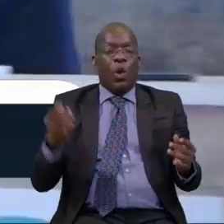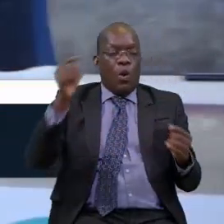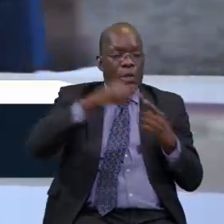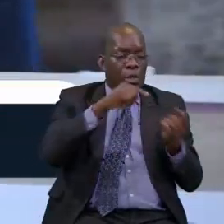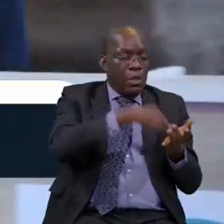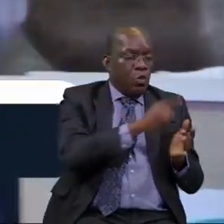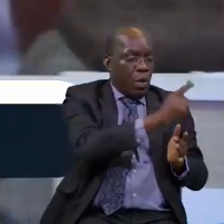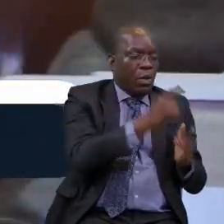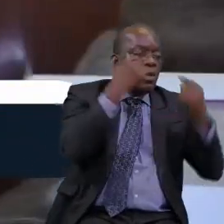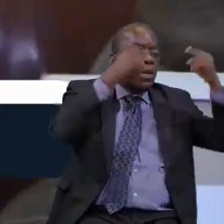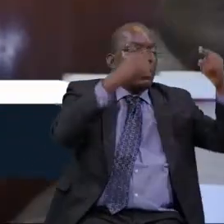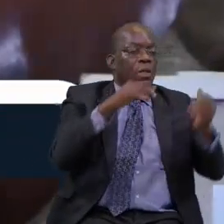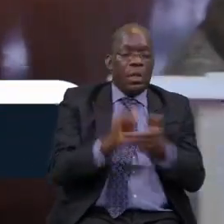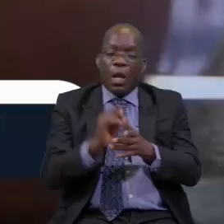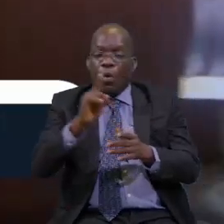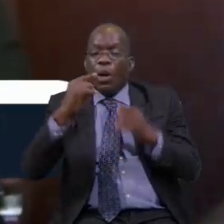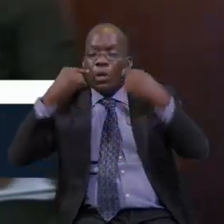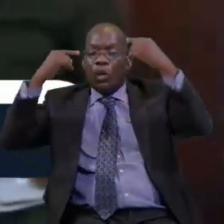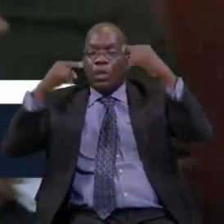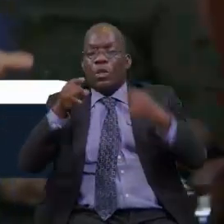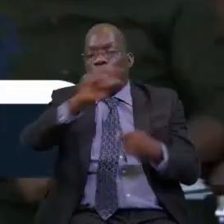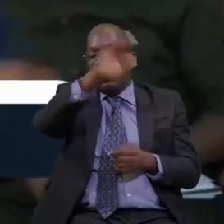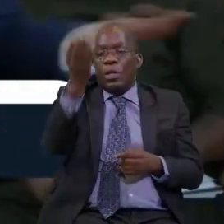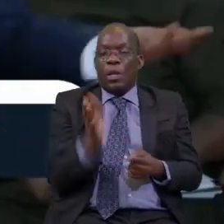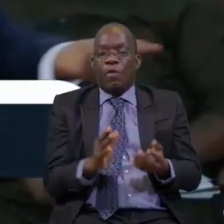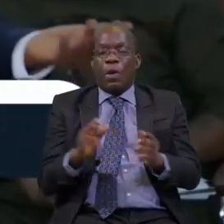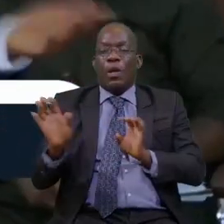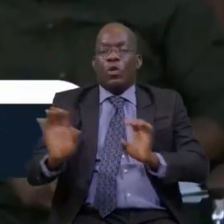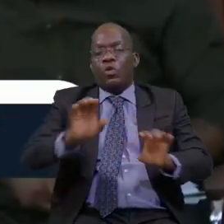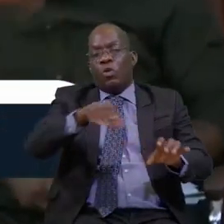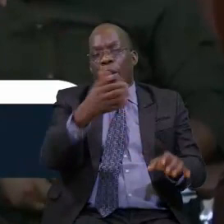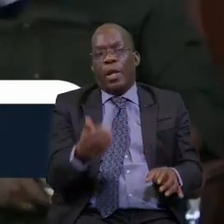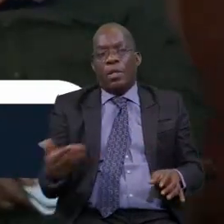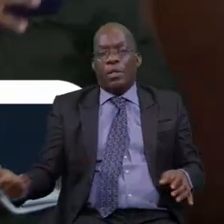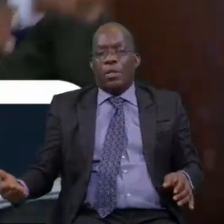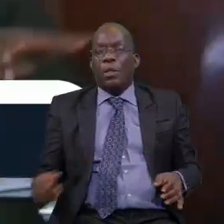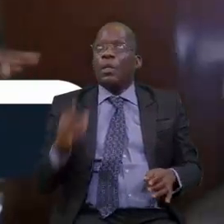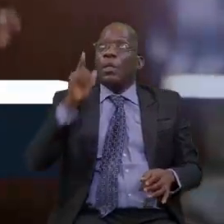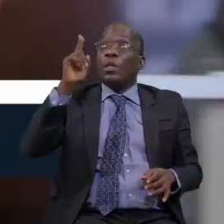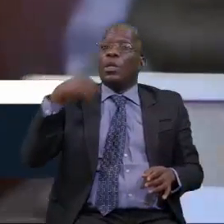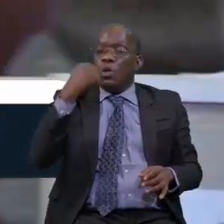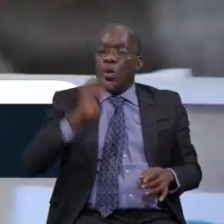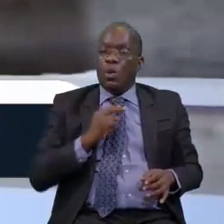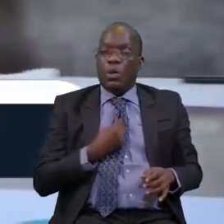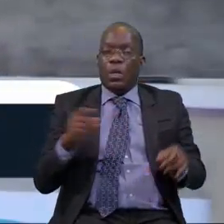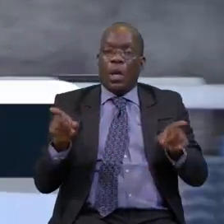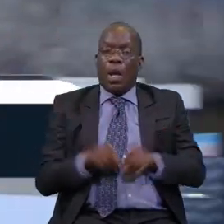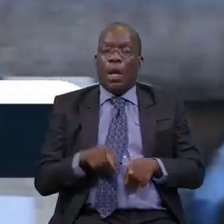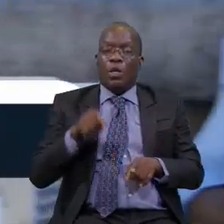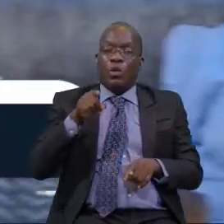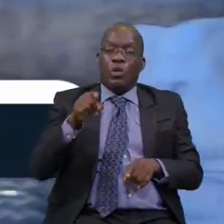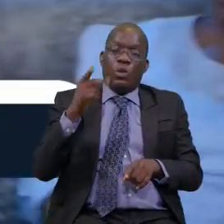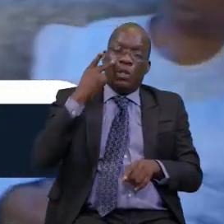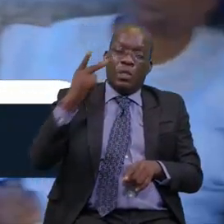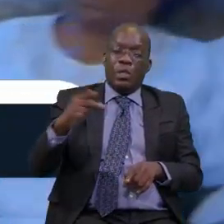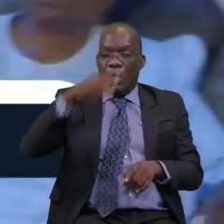that one will bear fruit, you'll never do anything. And he told us that as you look at men around you, and